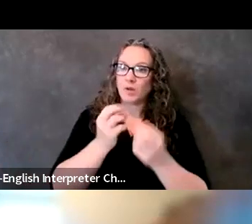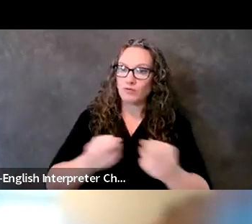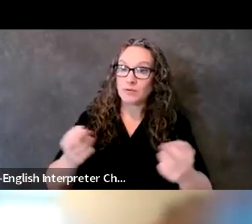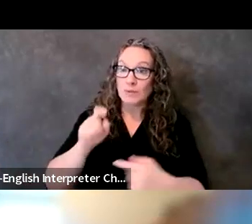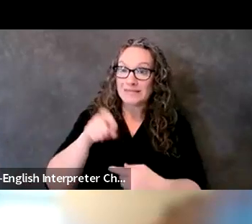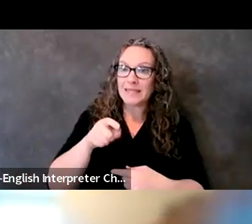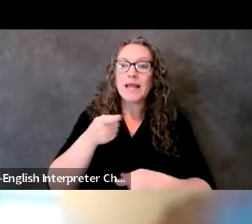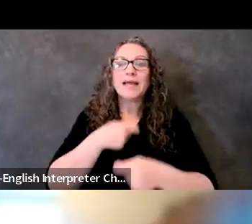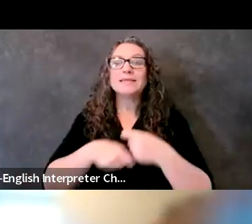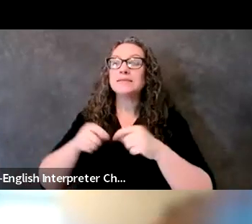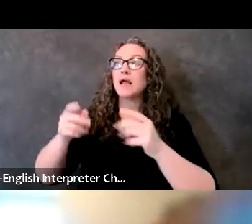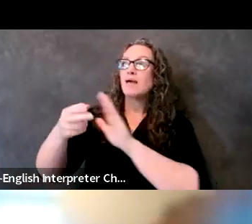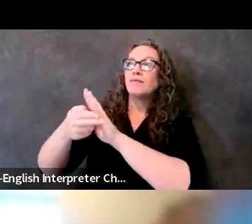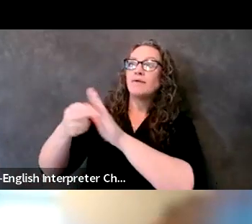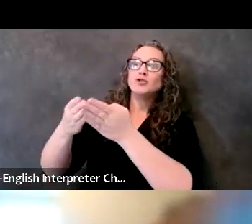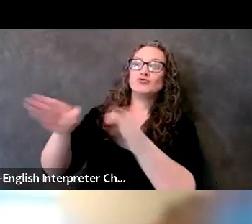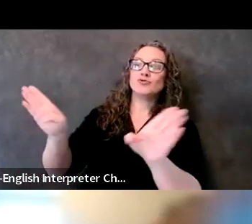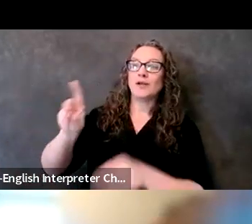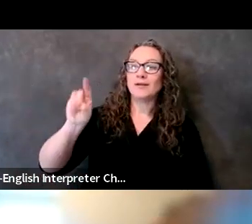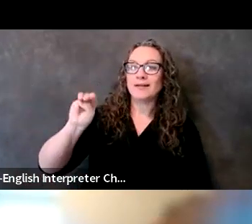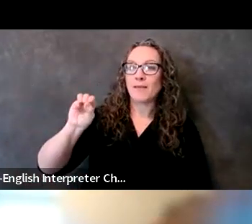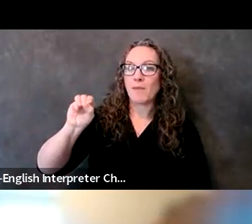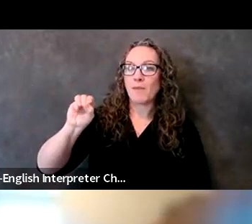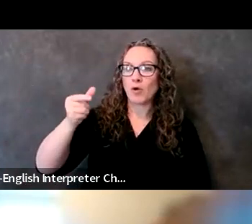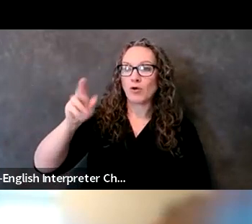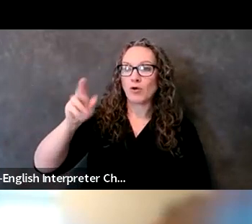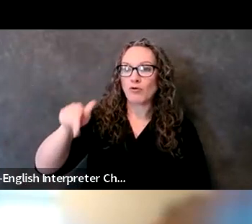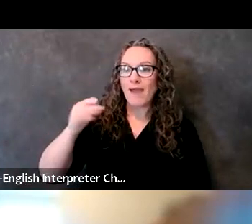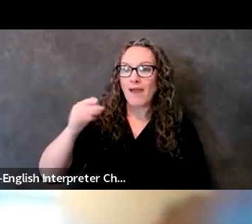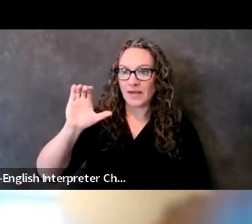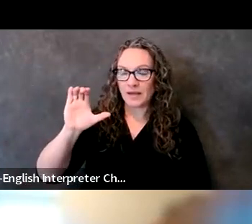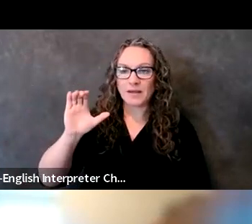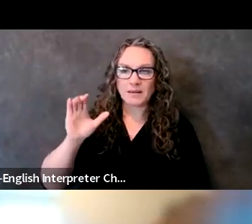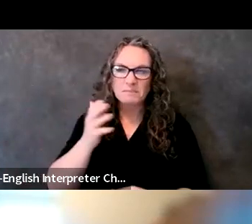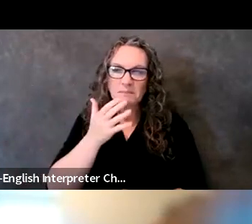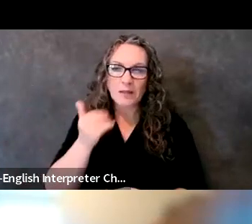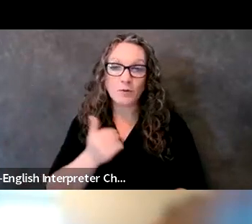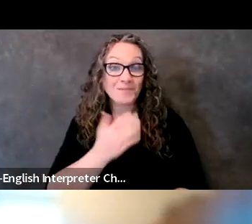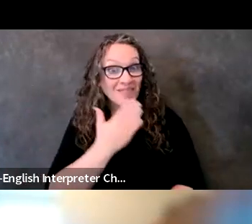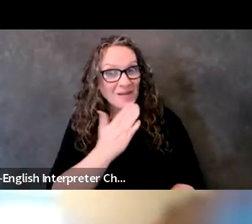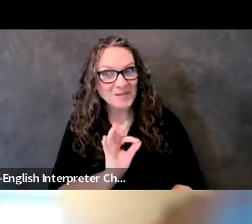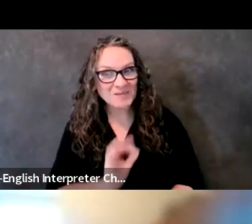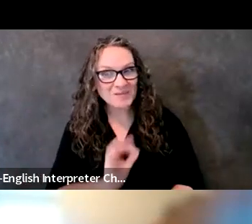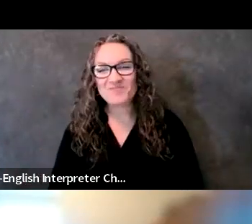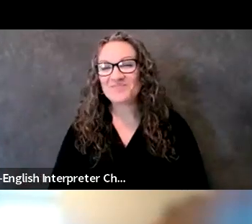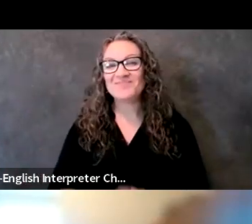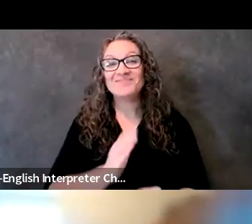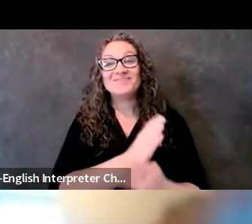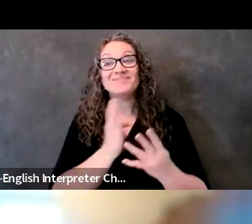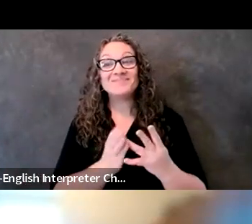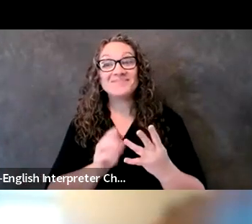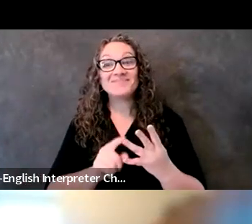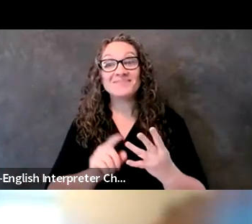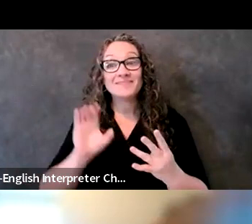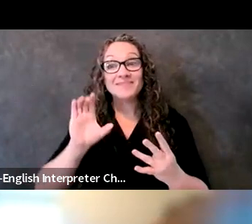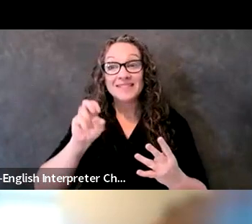just what the demographic profiler is. So thank you for sharing that. All right, let's move to Sina, and I think